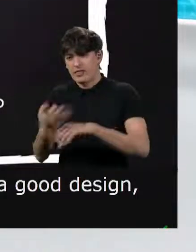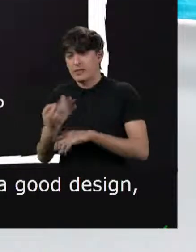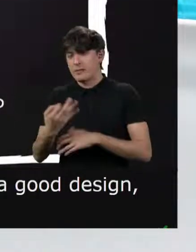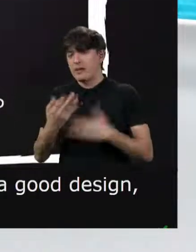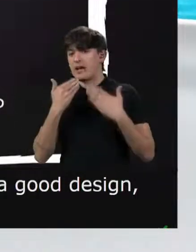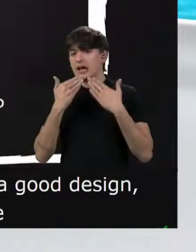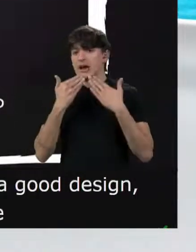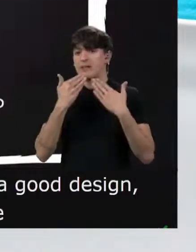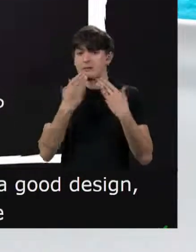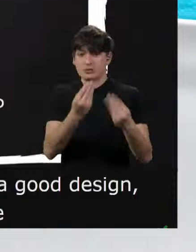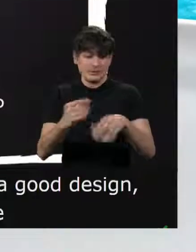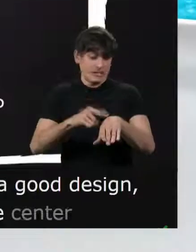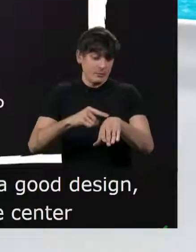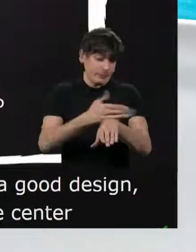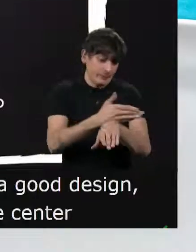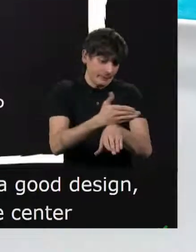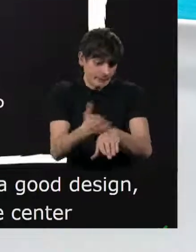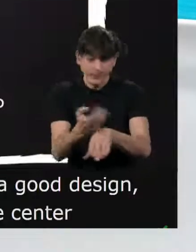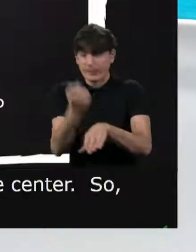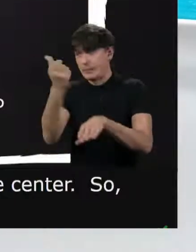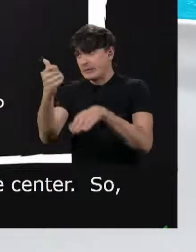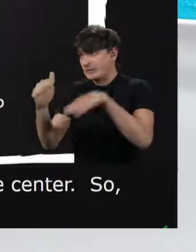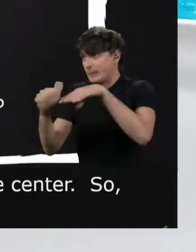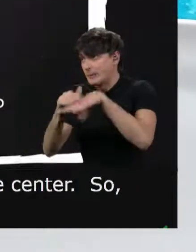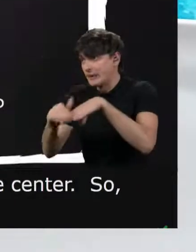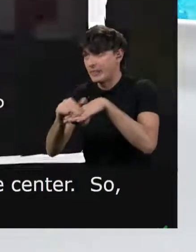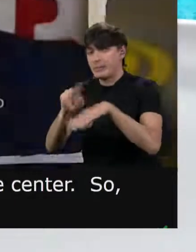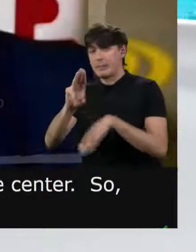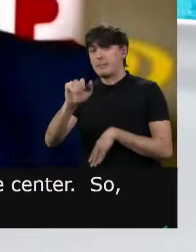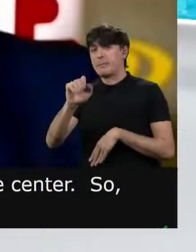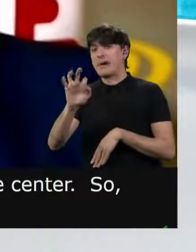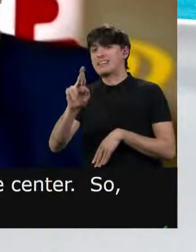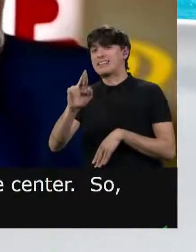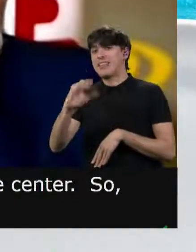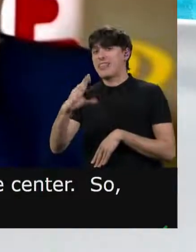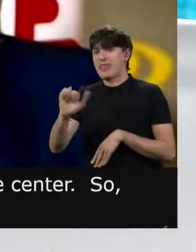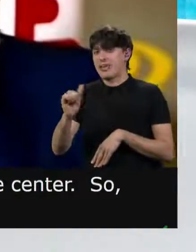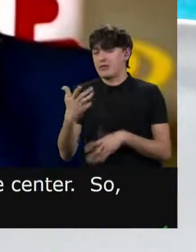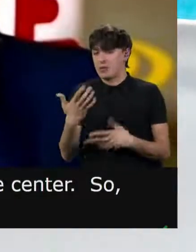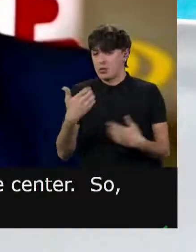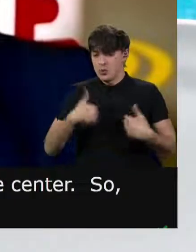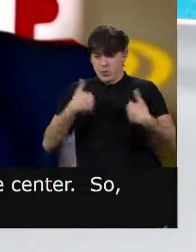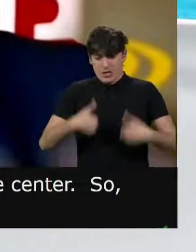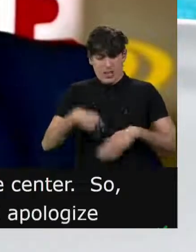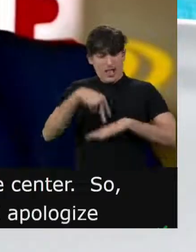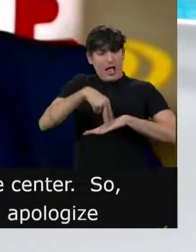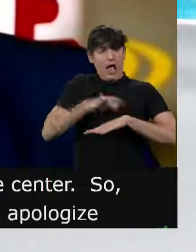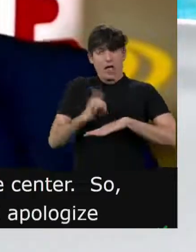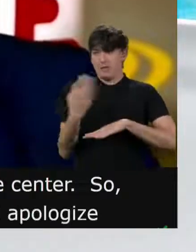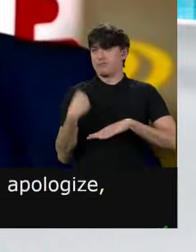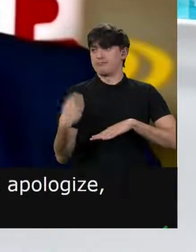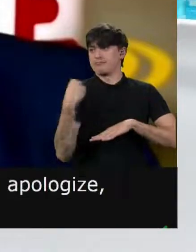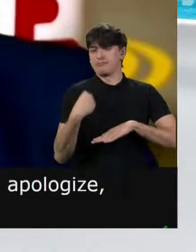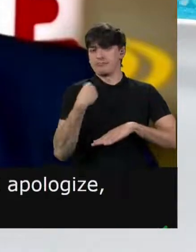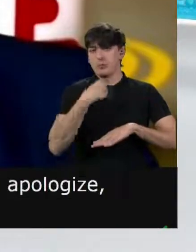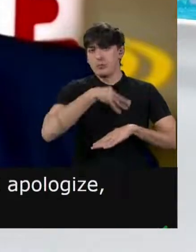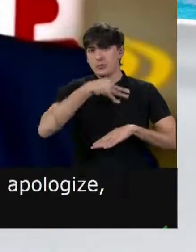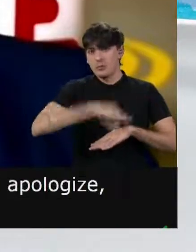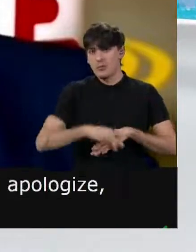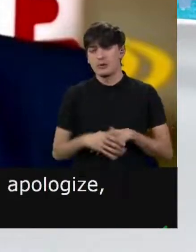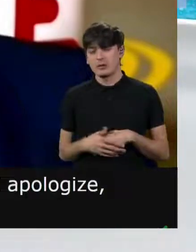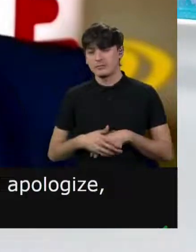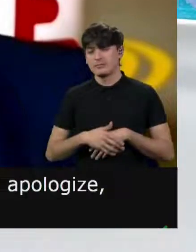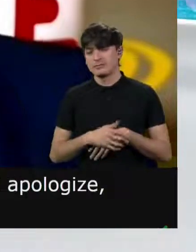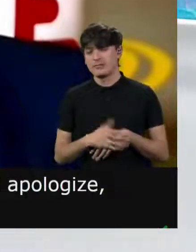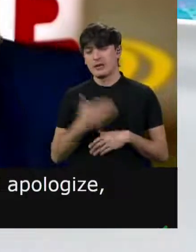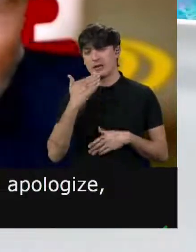So thanks very much. I went a little bit over time. I apologize, Patricia, but I'm very happy to answer any of your questions.